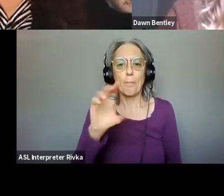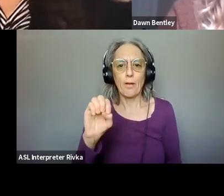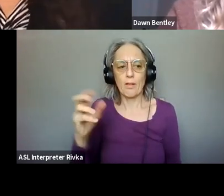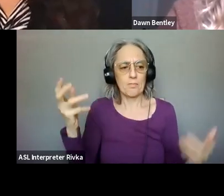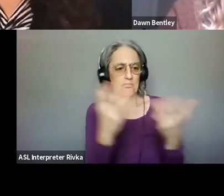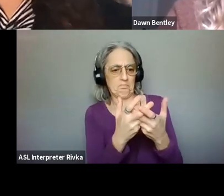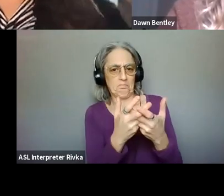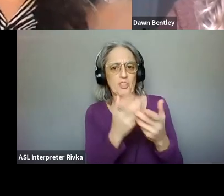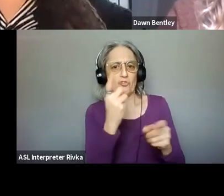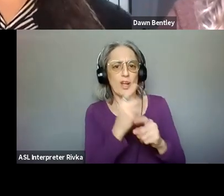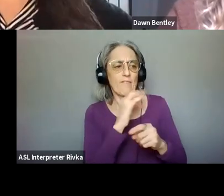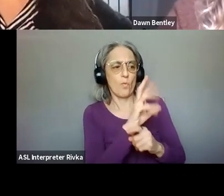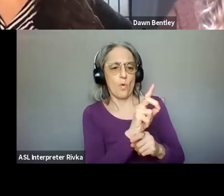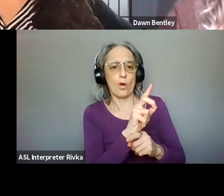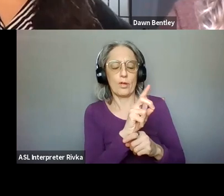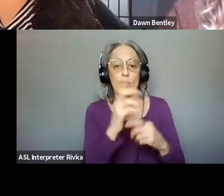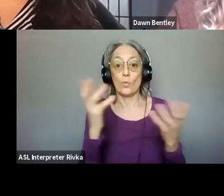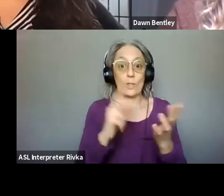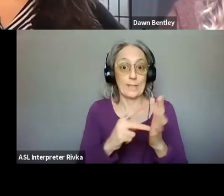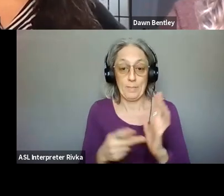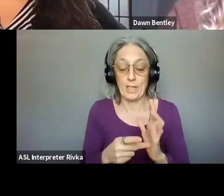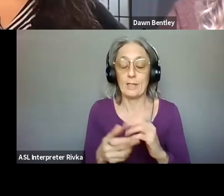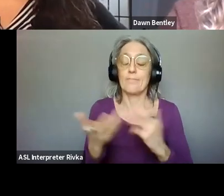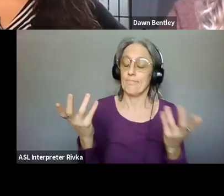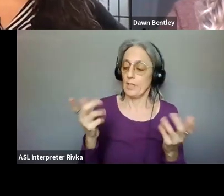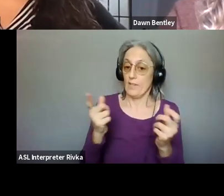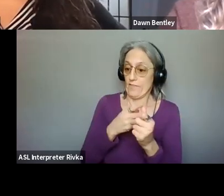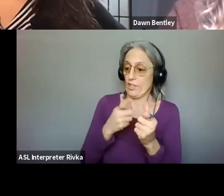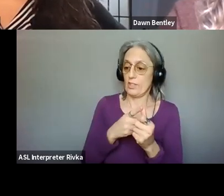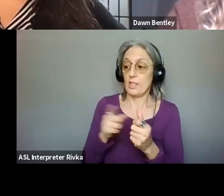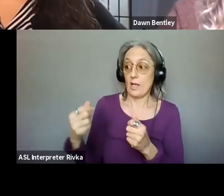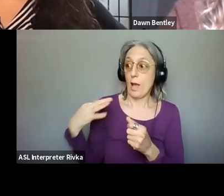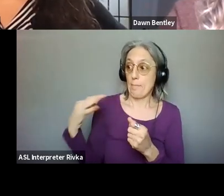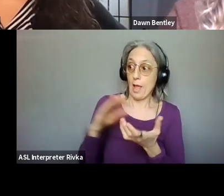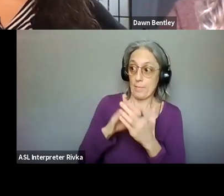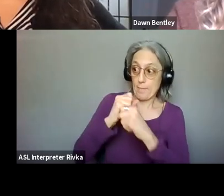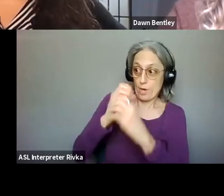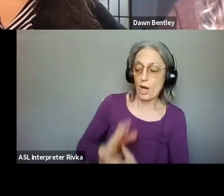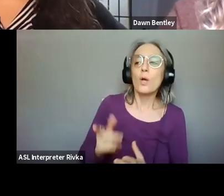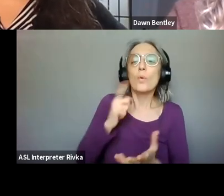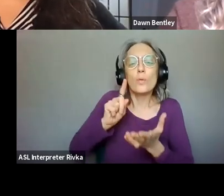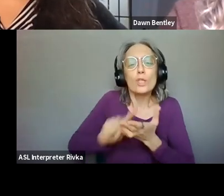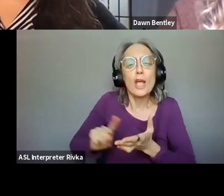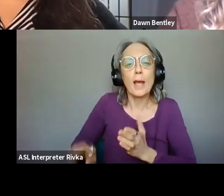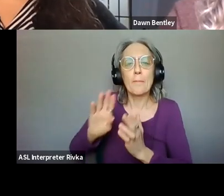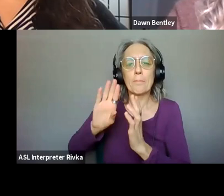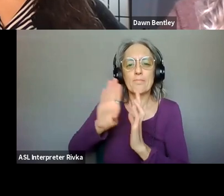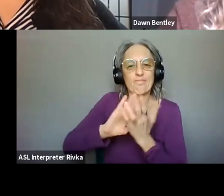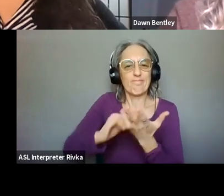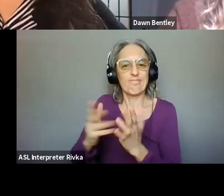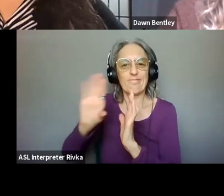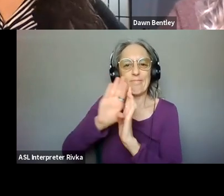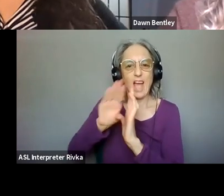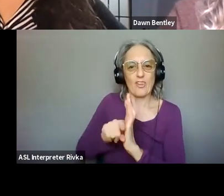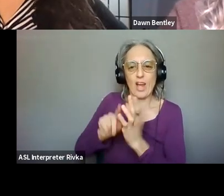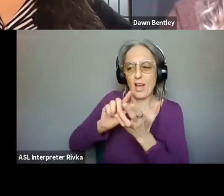First of all, in every guardianship application, we run a record check. I mean, I can tell you right now in Lucas County, and I hope